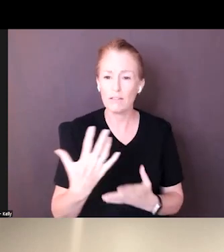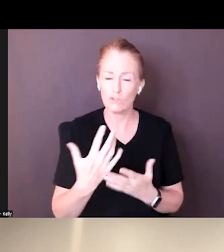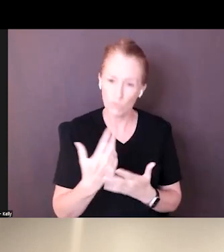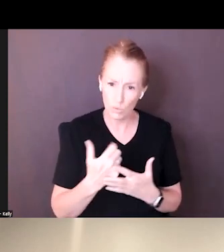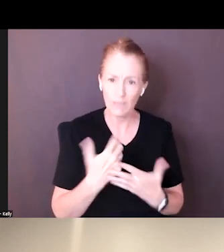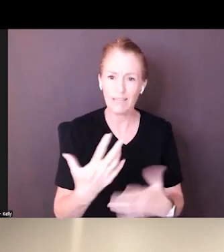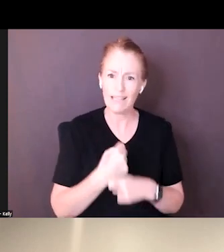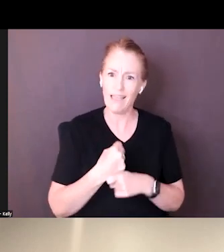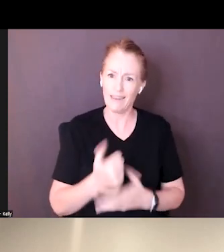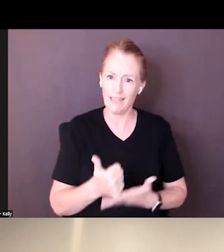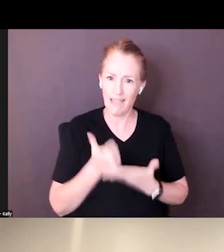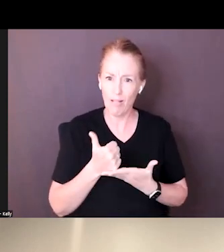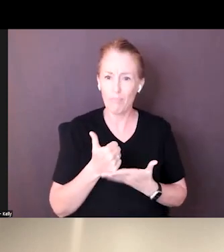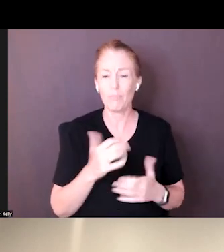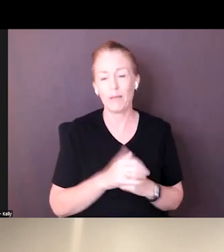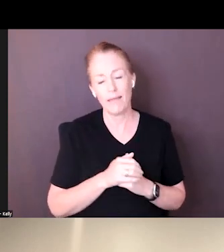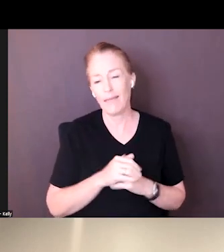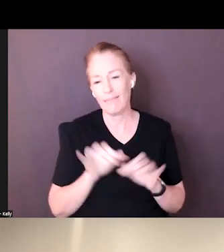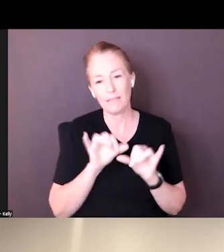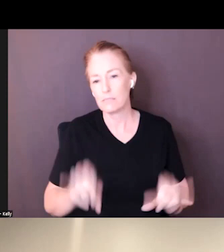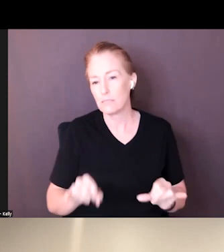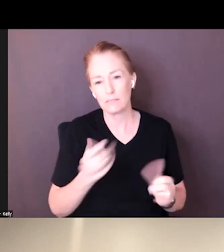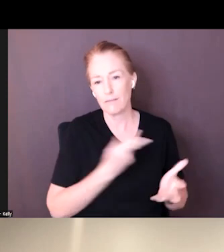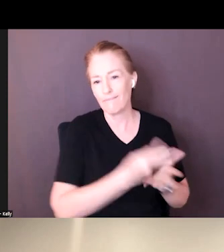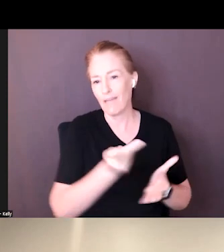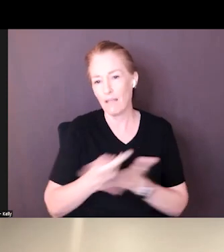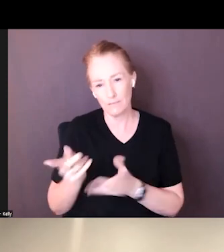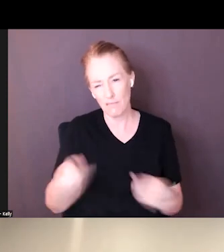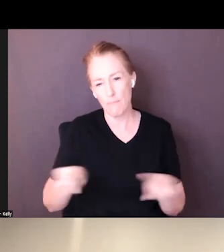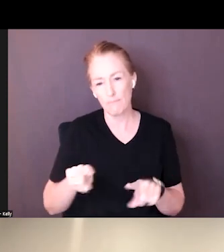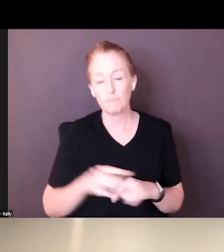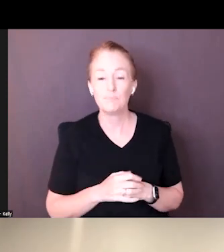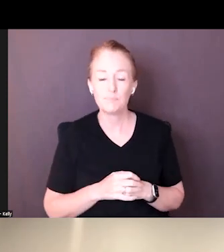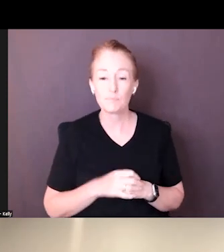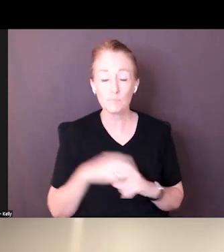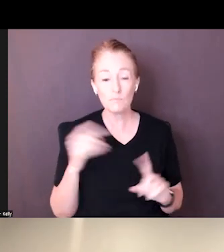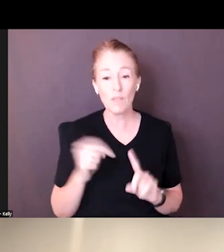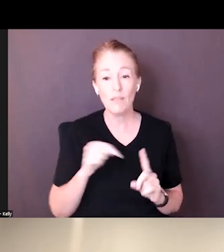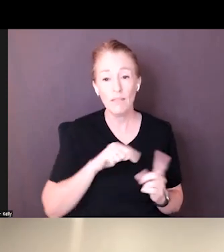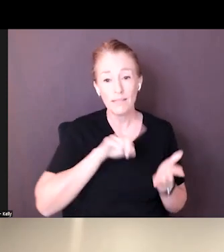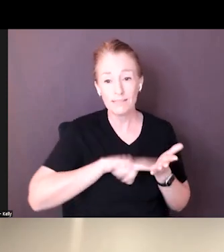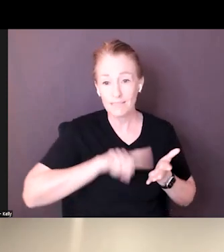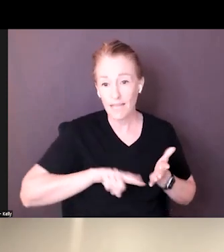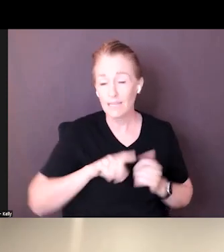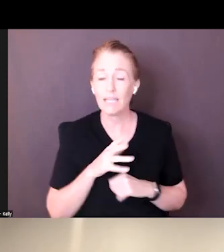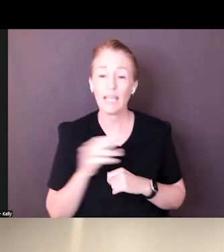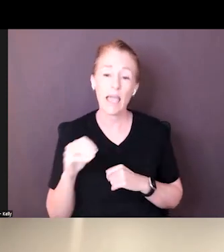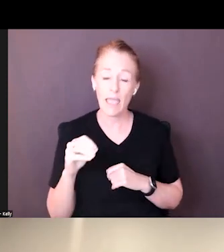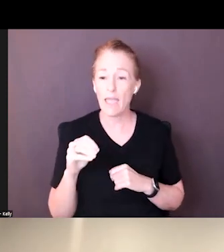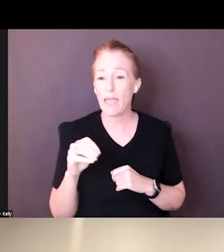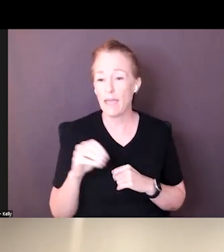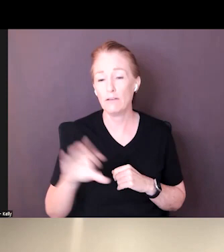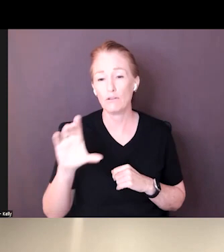them. So I feel like this study and crisis lines are critically